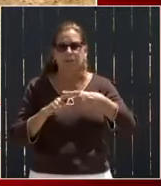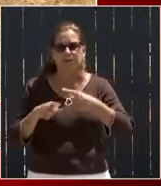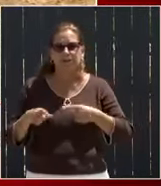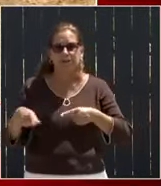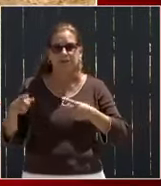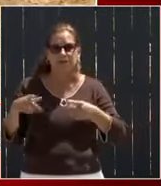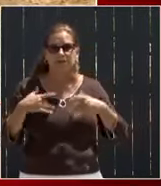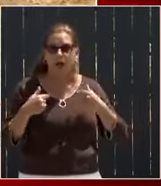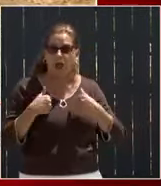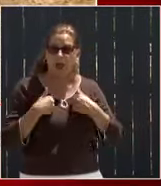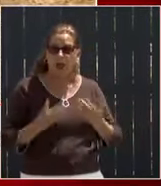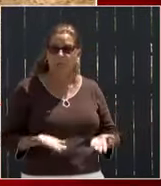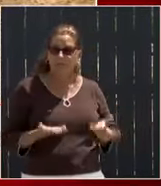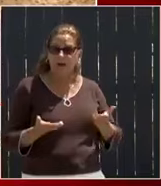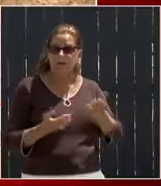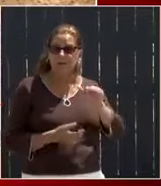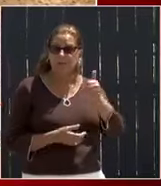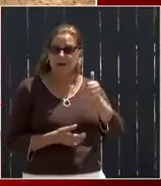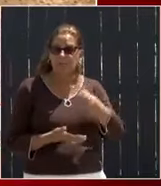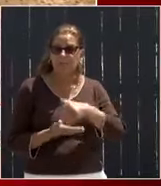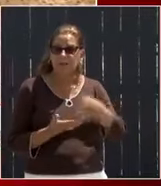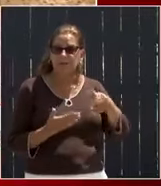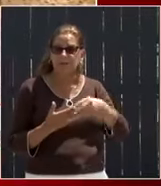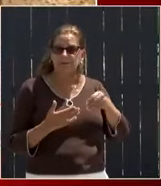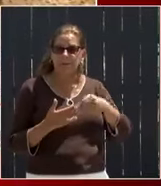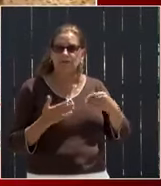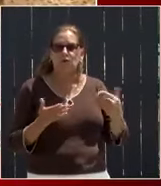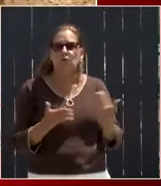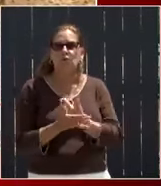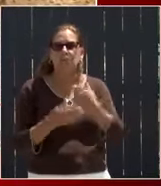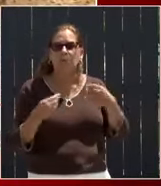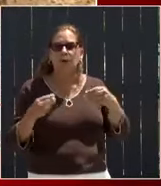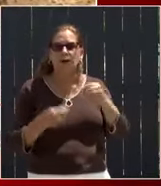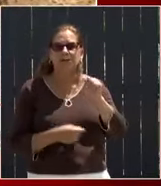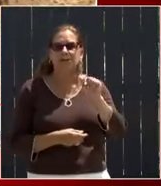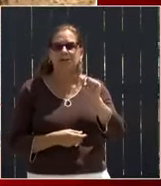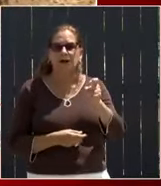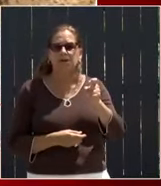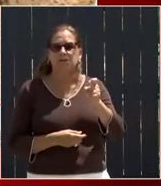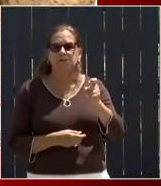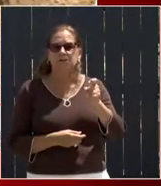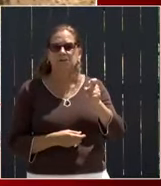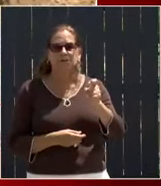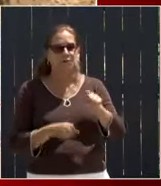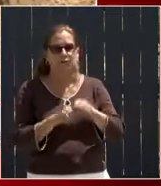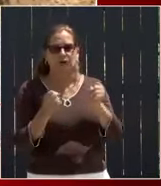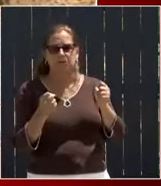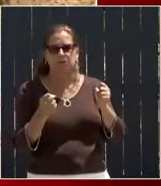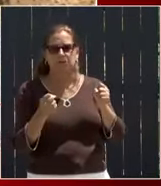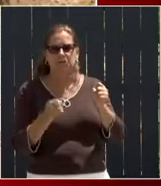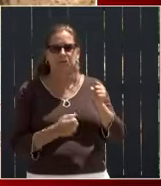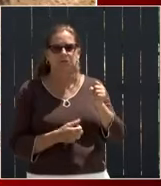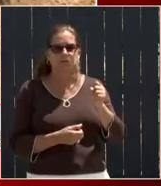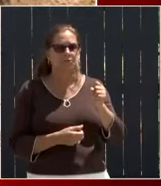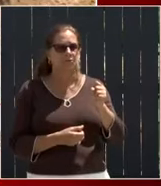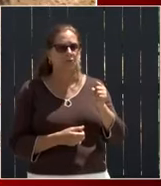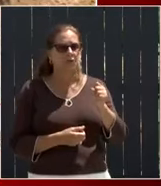credit allocation, a gold nugget in really revitalizing and being catalytic for investments like